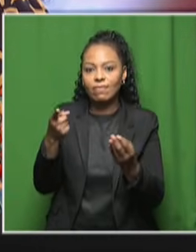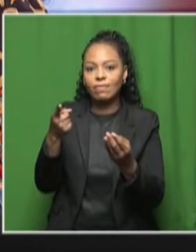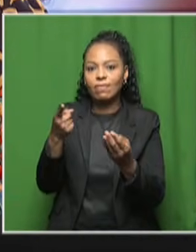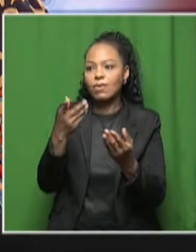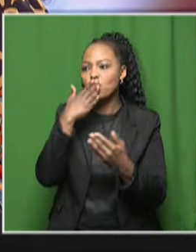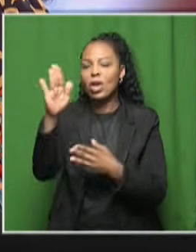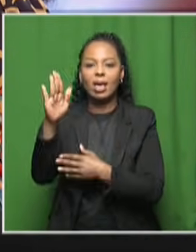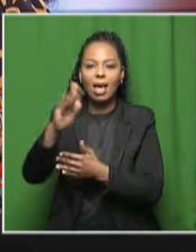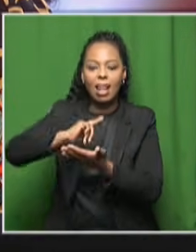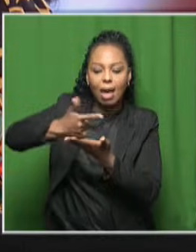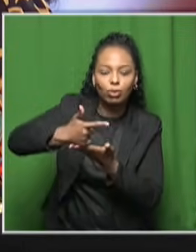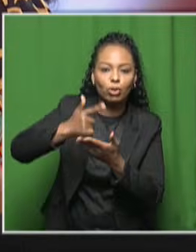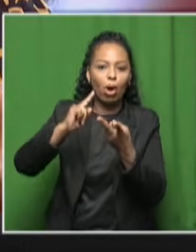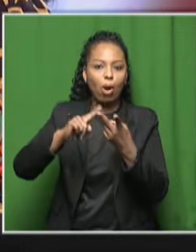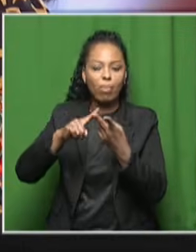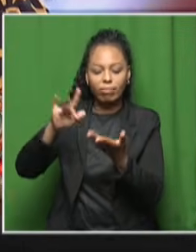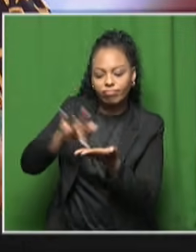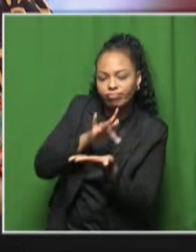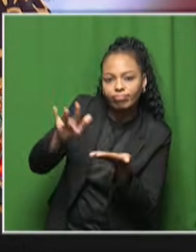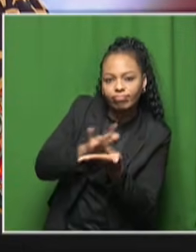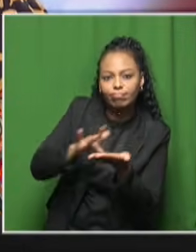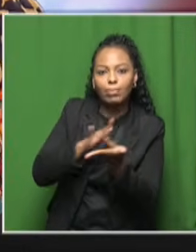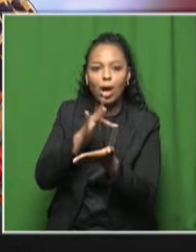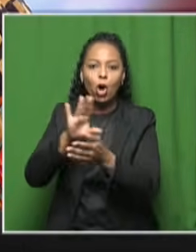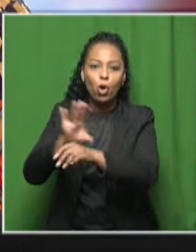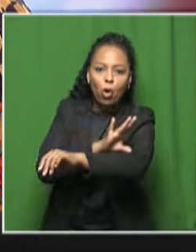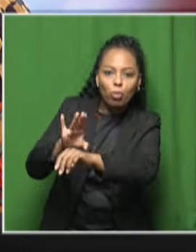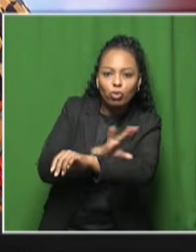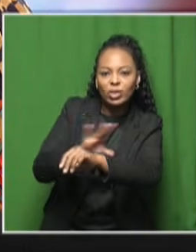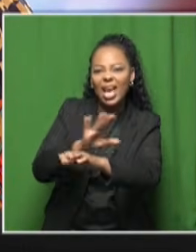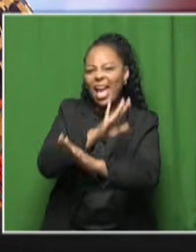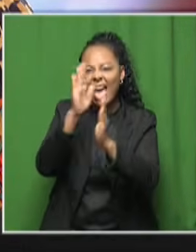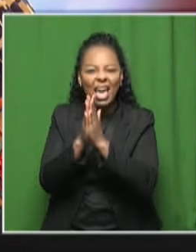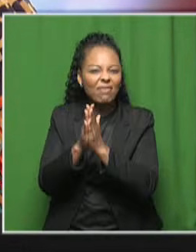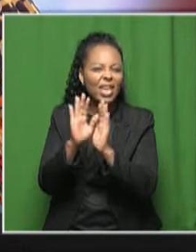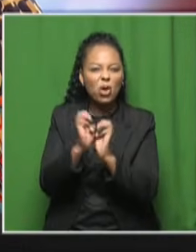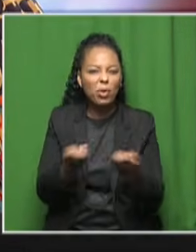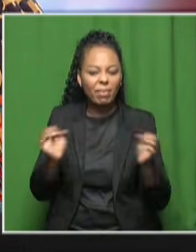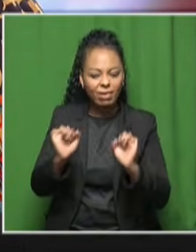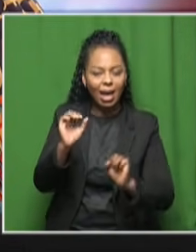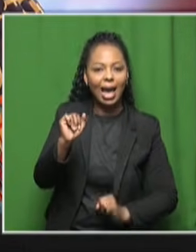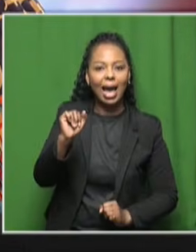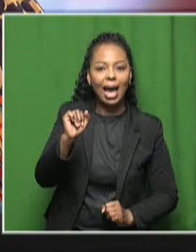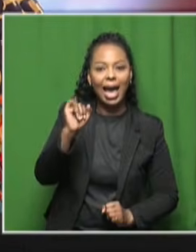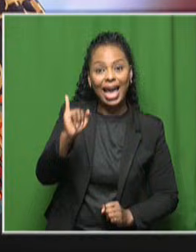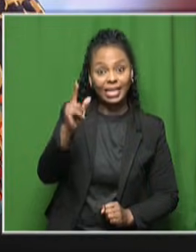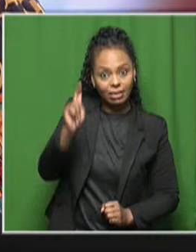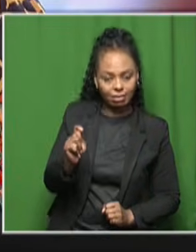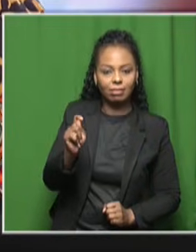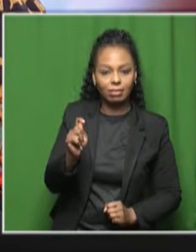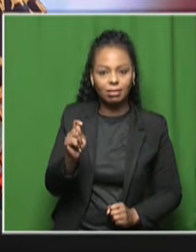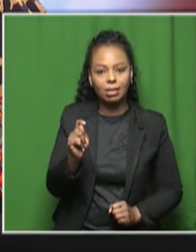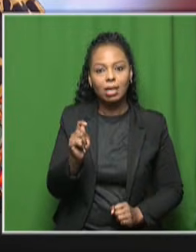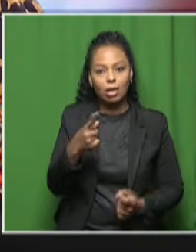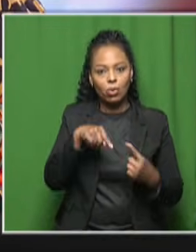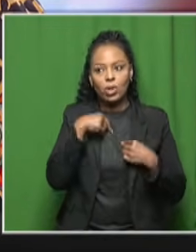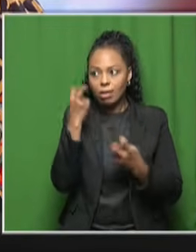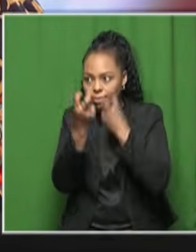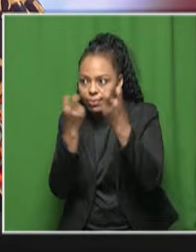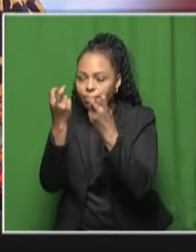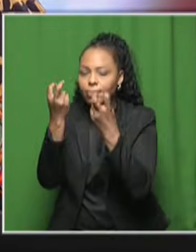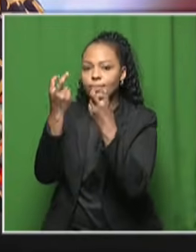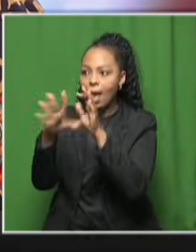tablets, computers, printers, all IT equipment to those schools. So I think if we consistently